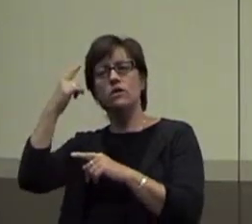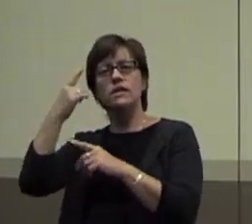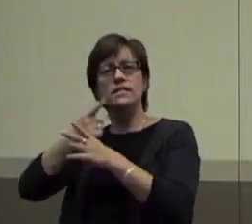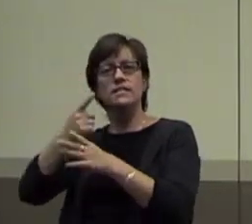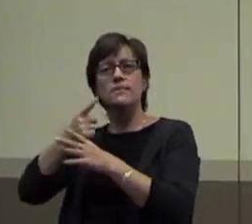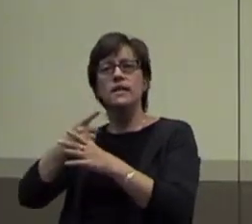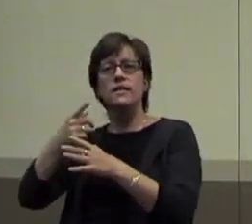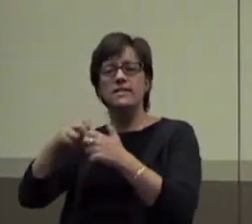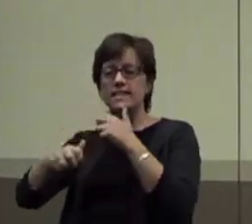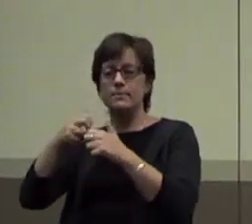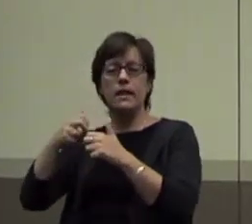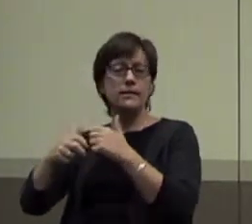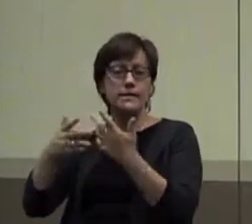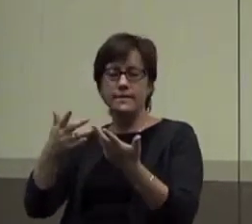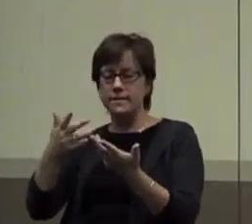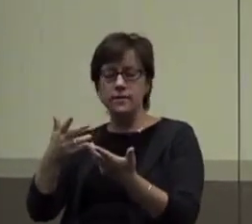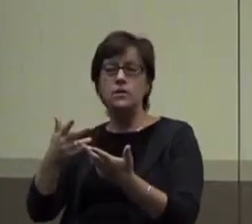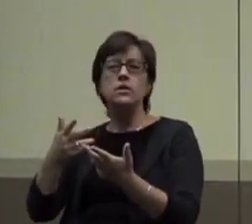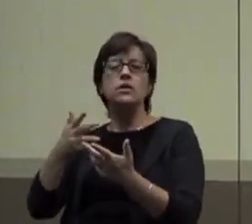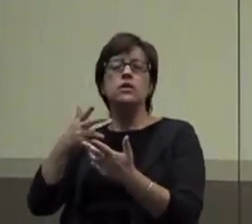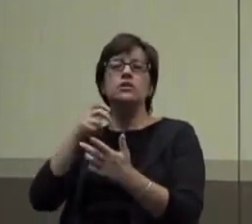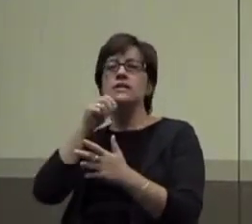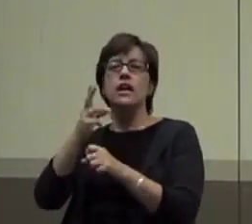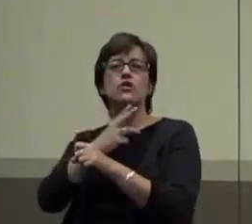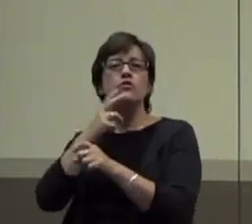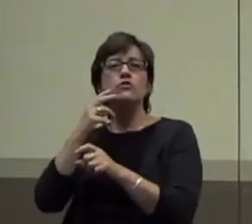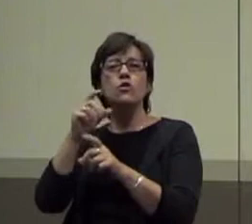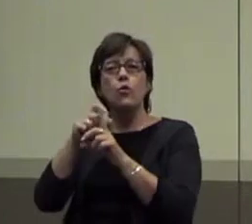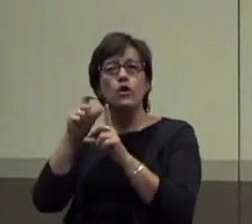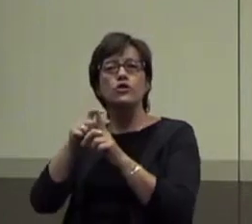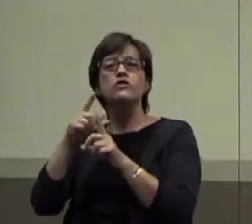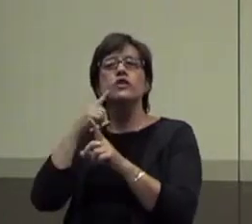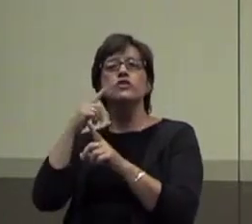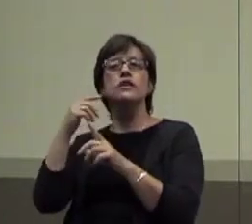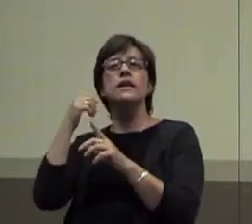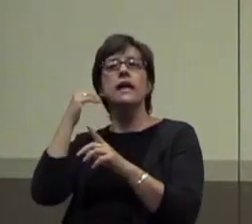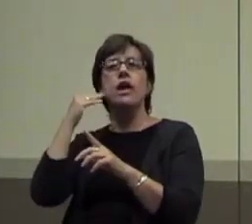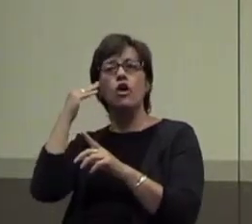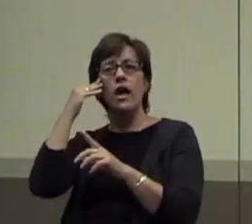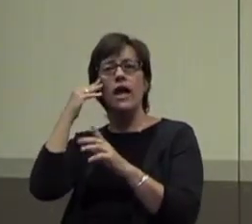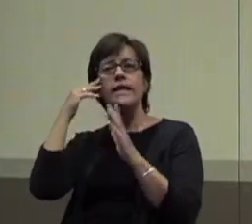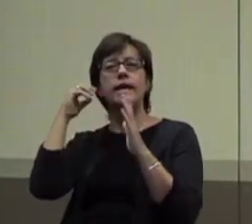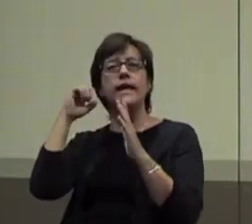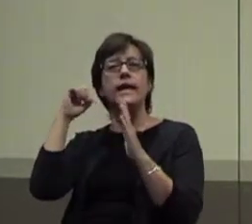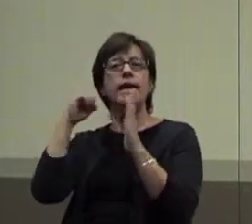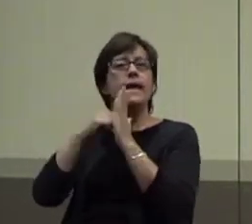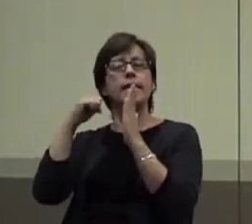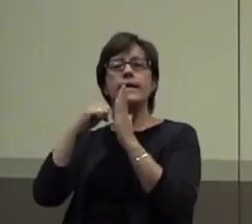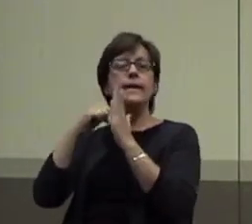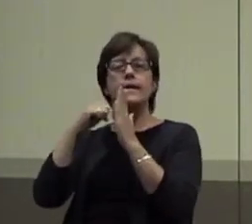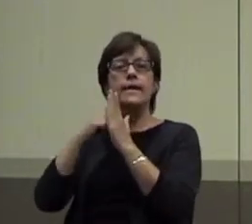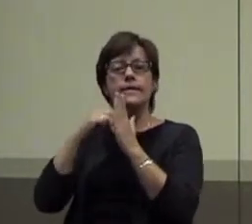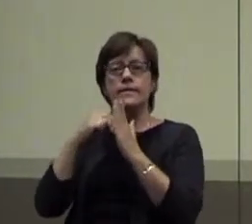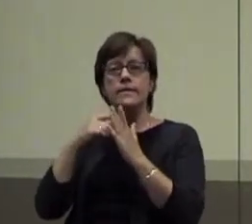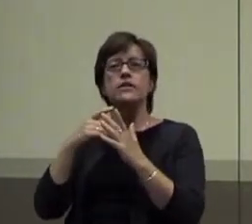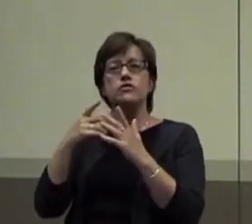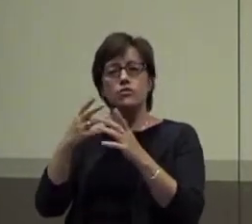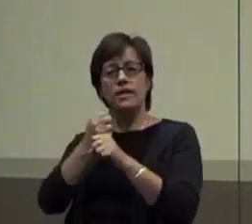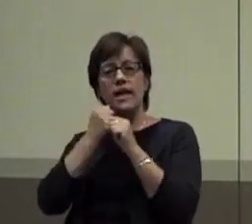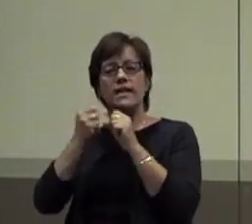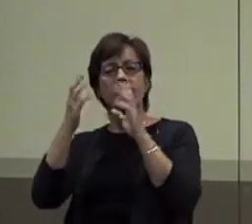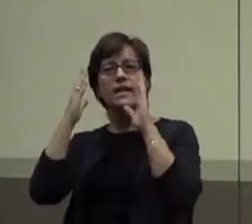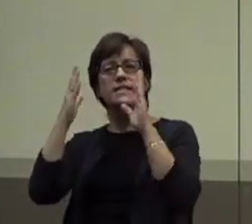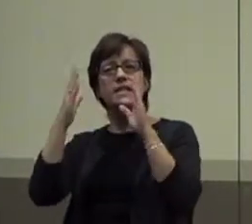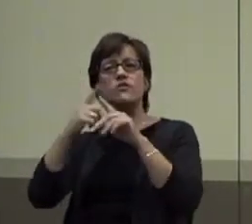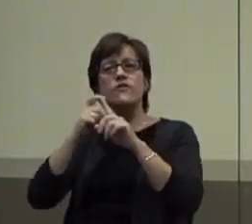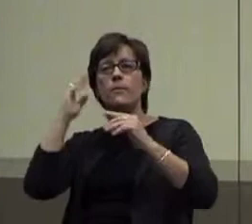her head. Head hitting is maintained by adult attention. That's what the FBA tells us, okay, during work periods. So, of